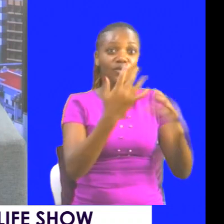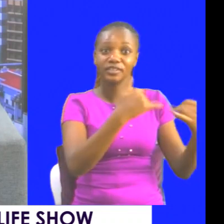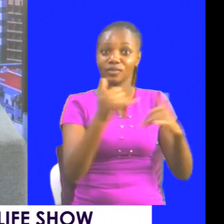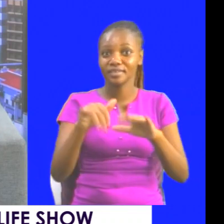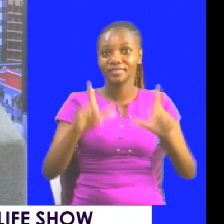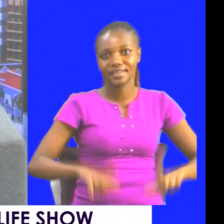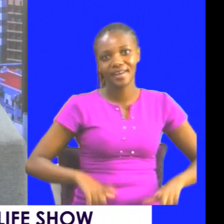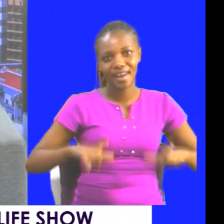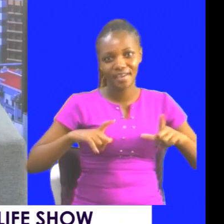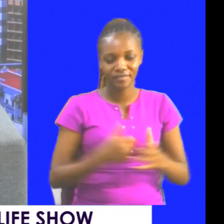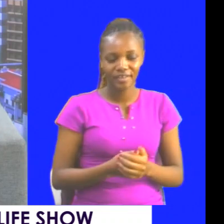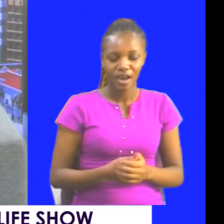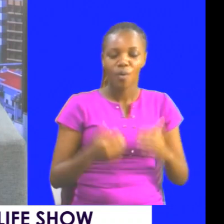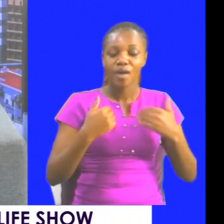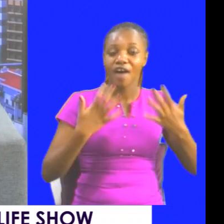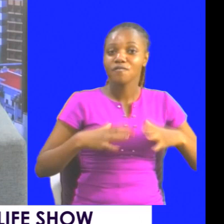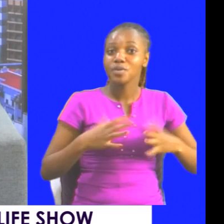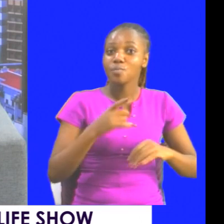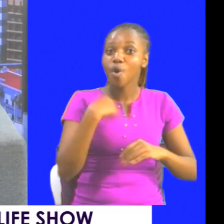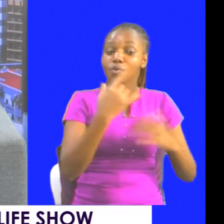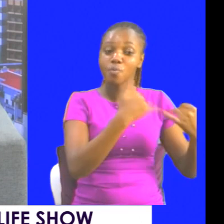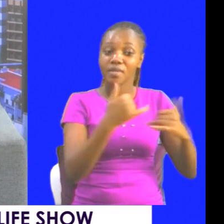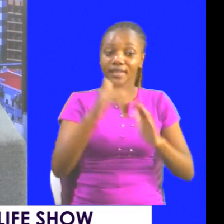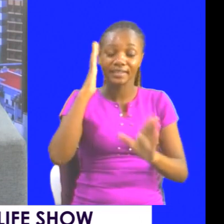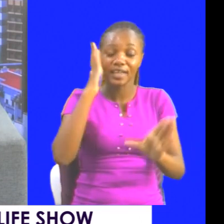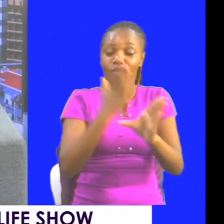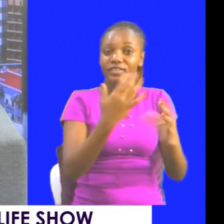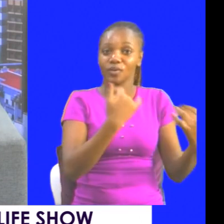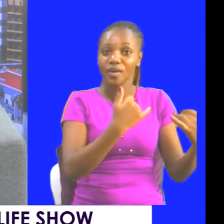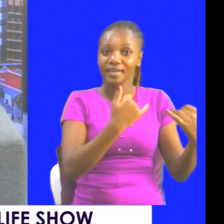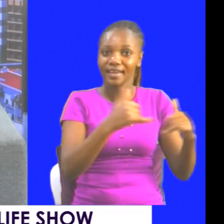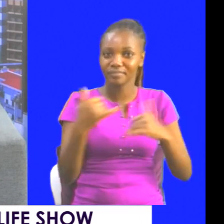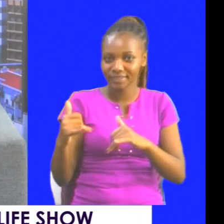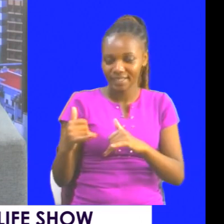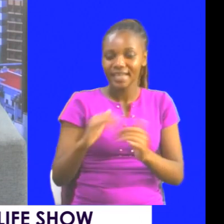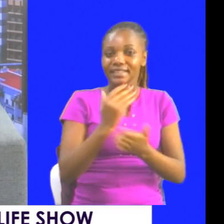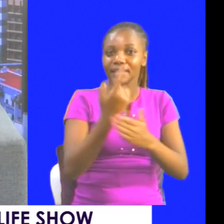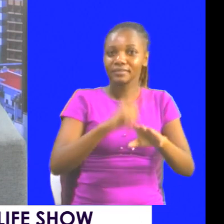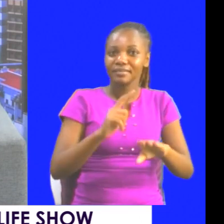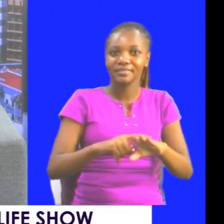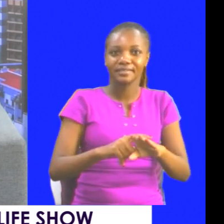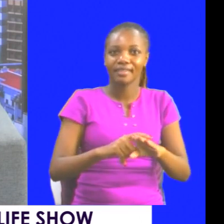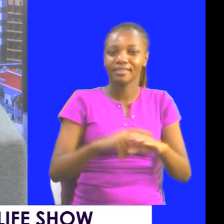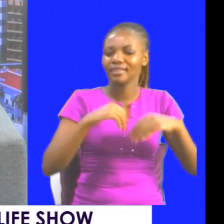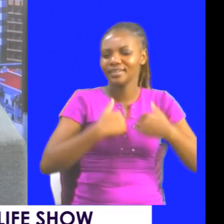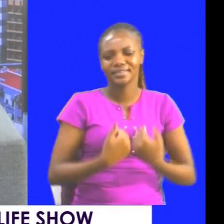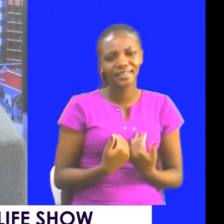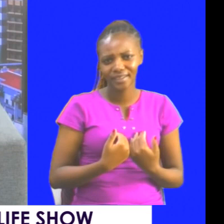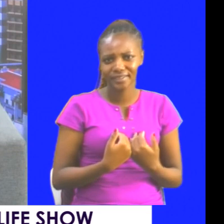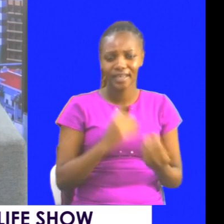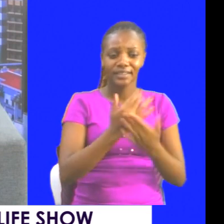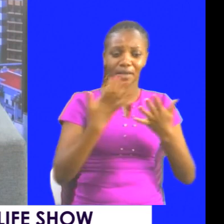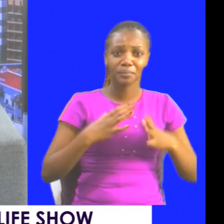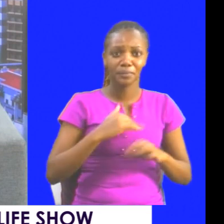life. There are people that play psychological games. They may give up on you, yet they don't understand that